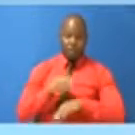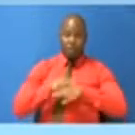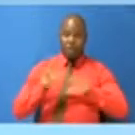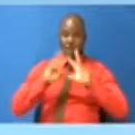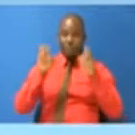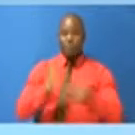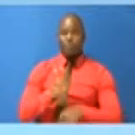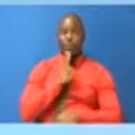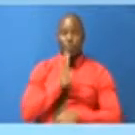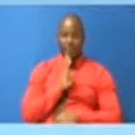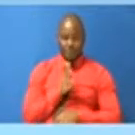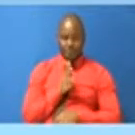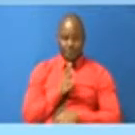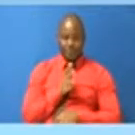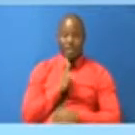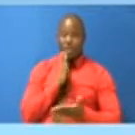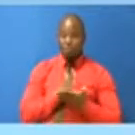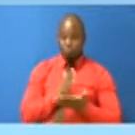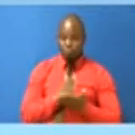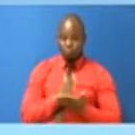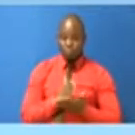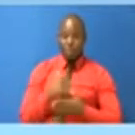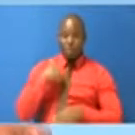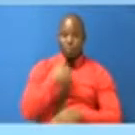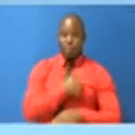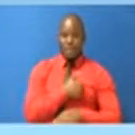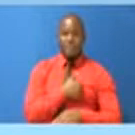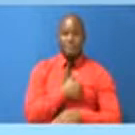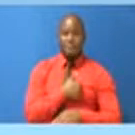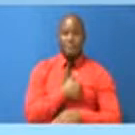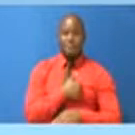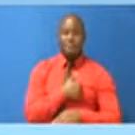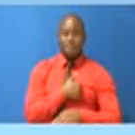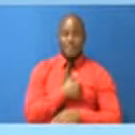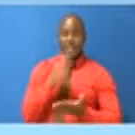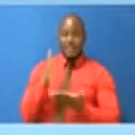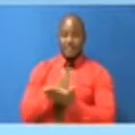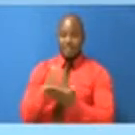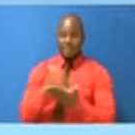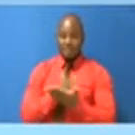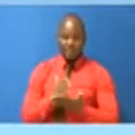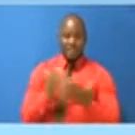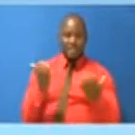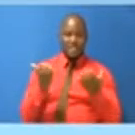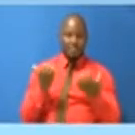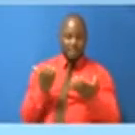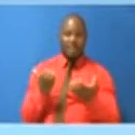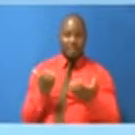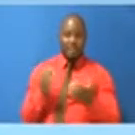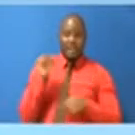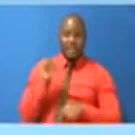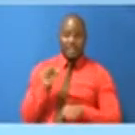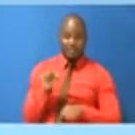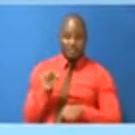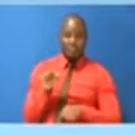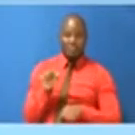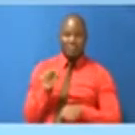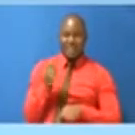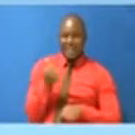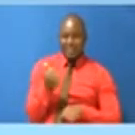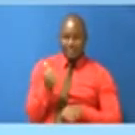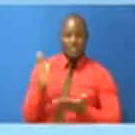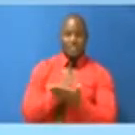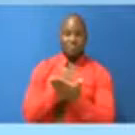issue of water for sure we are the supply and demand there's too little